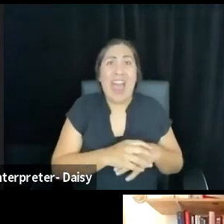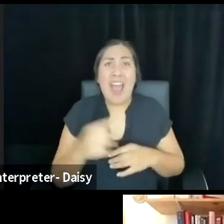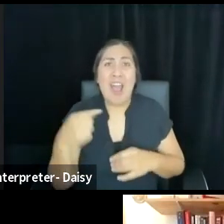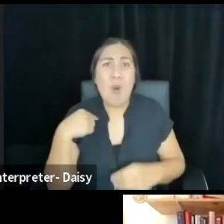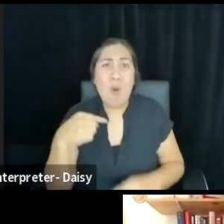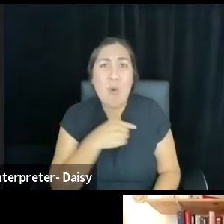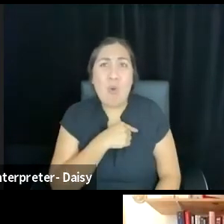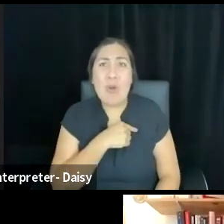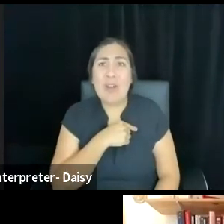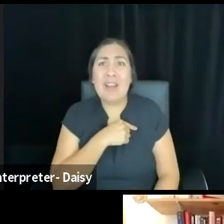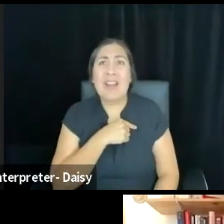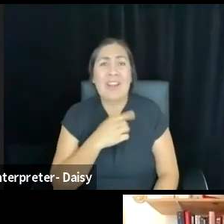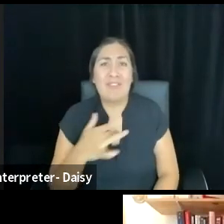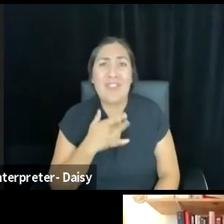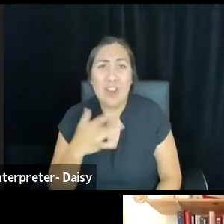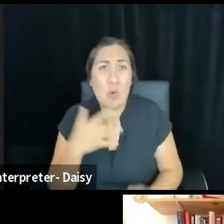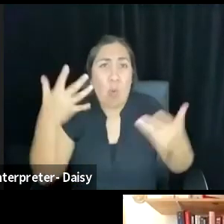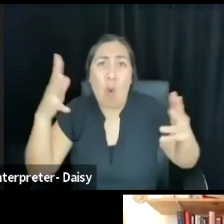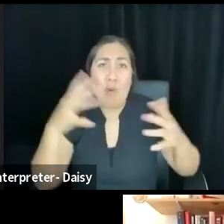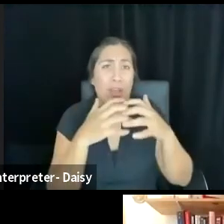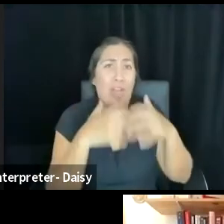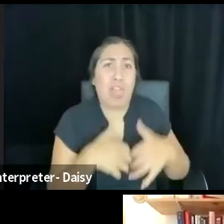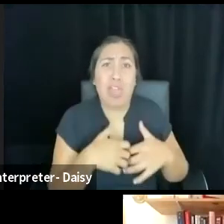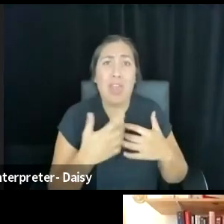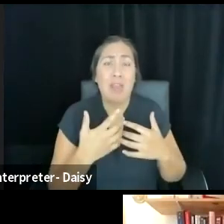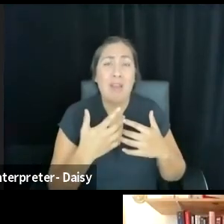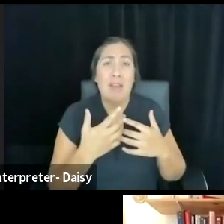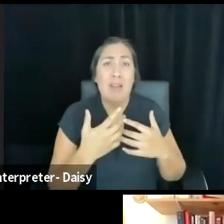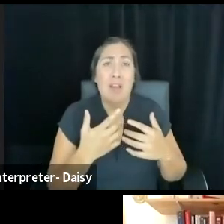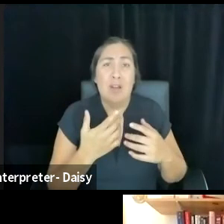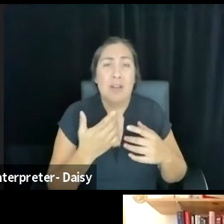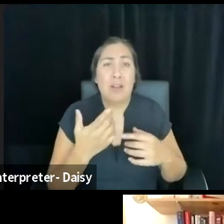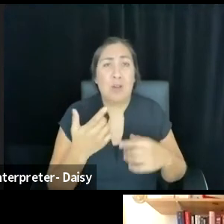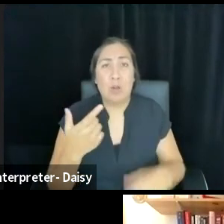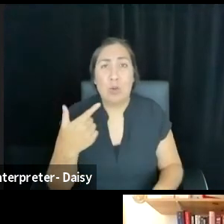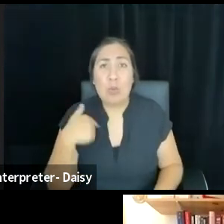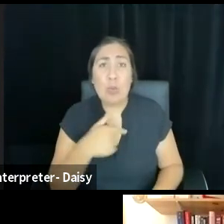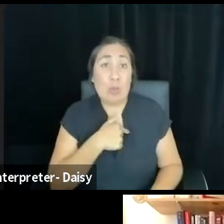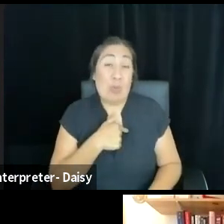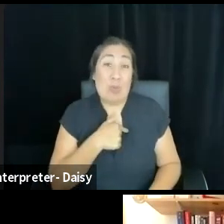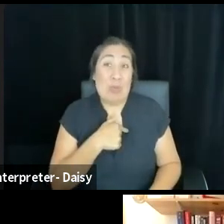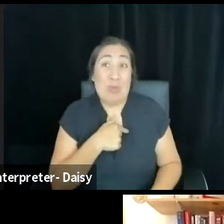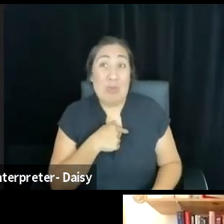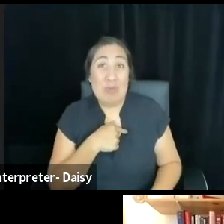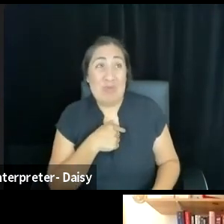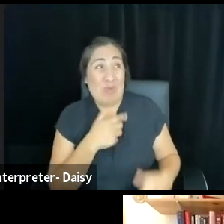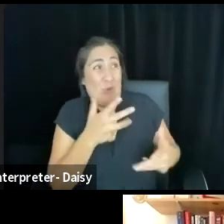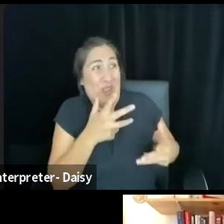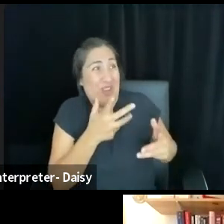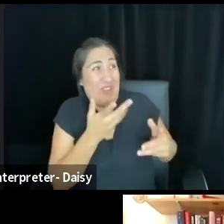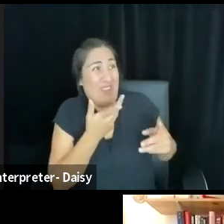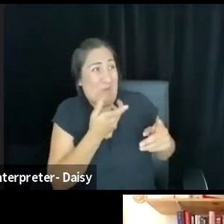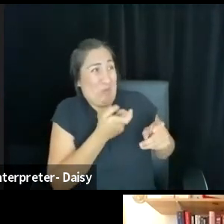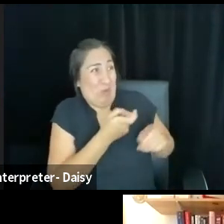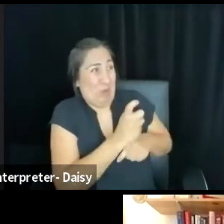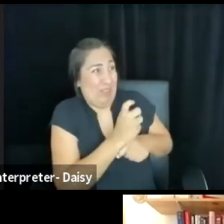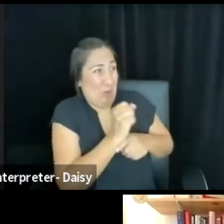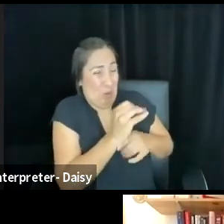holding on with duct tape. I am excited by forced experiment and forced